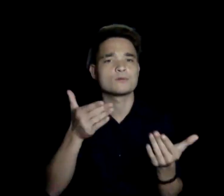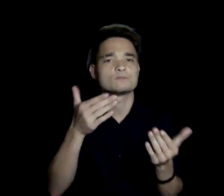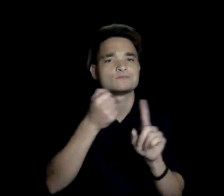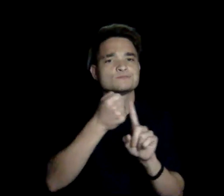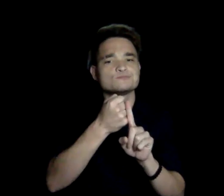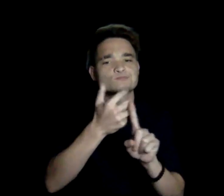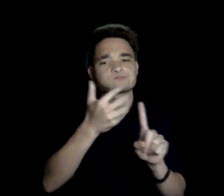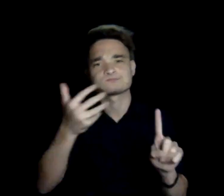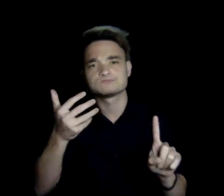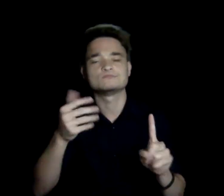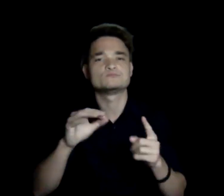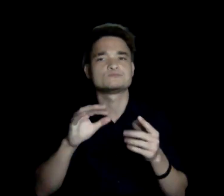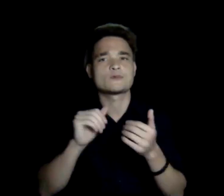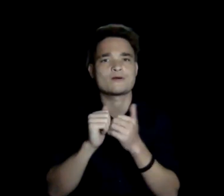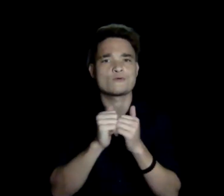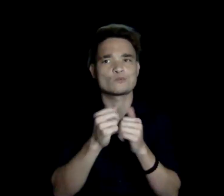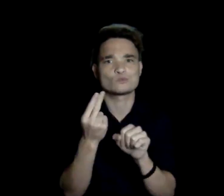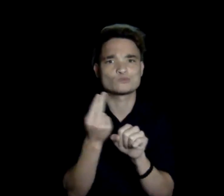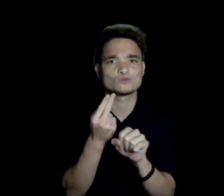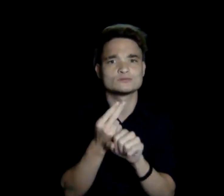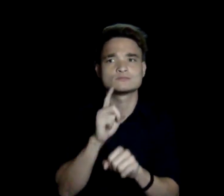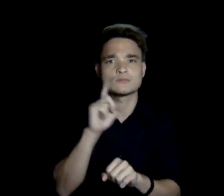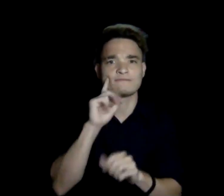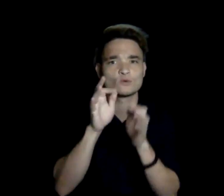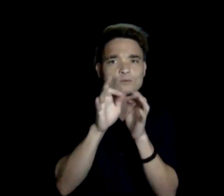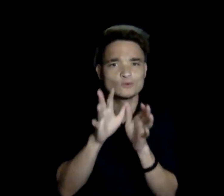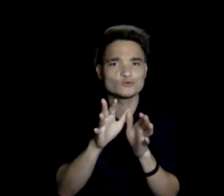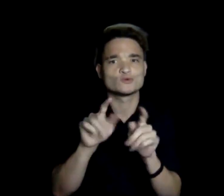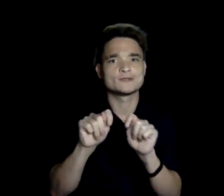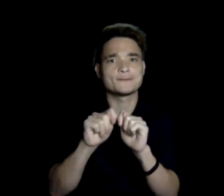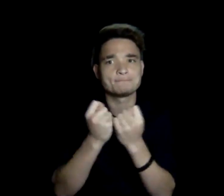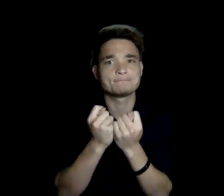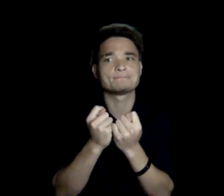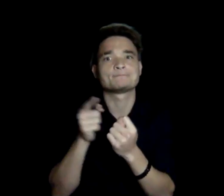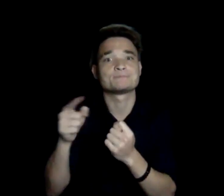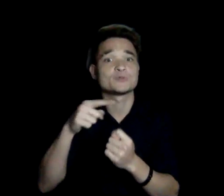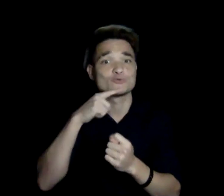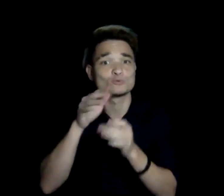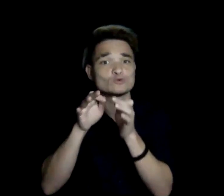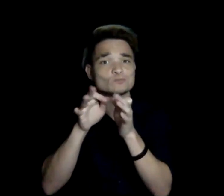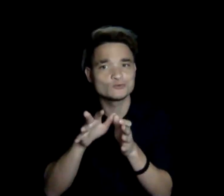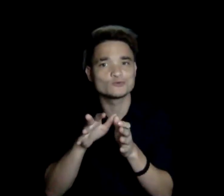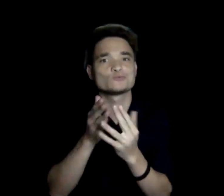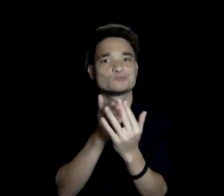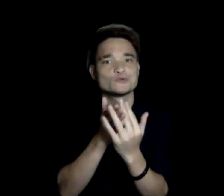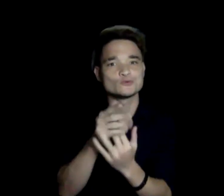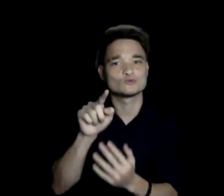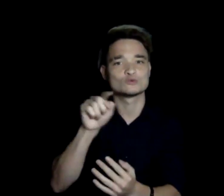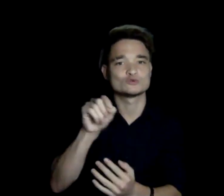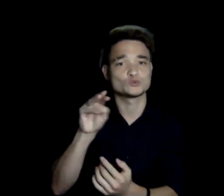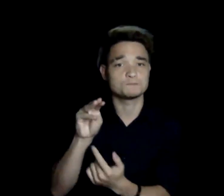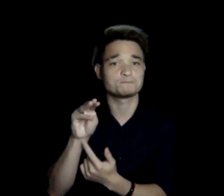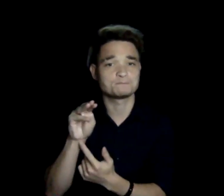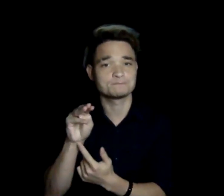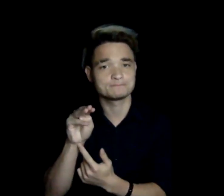So, this video, I want to expand upon how to use a deaf interpreter with a team of hearing